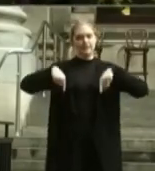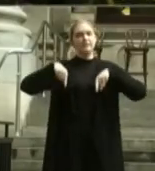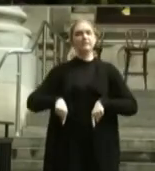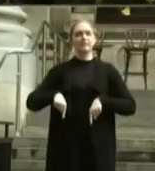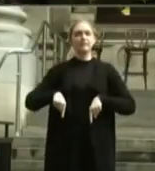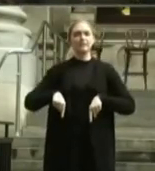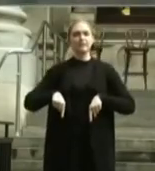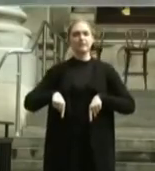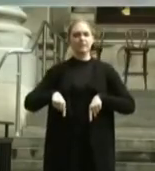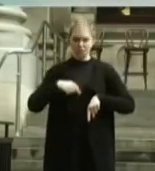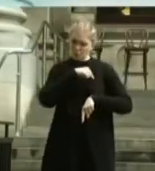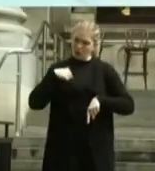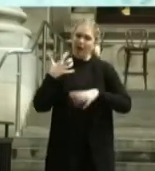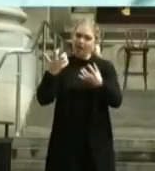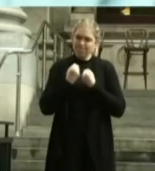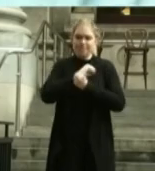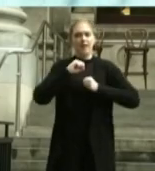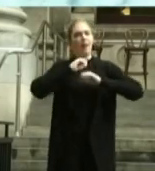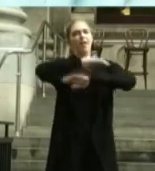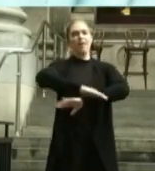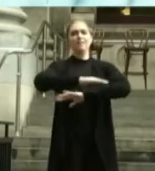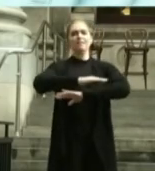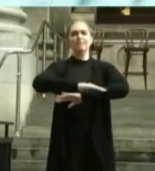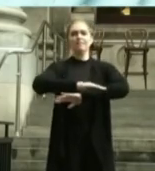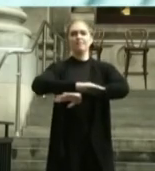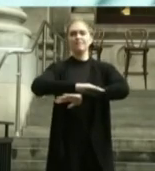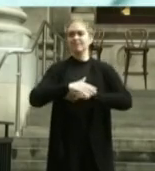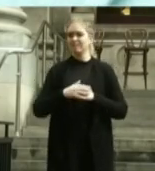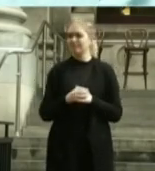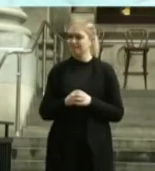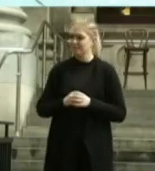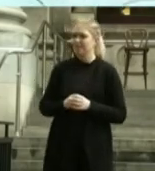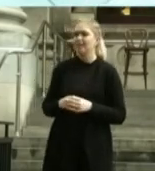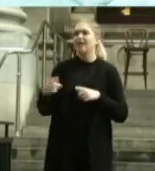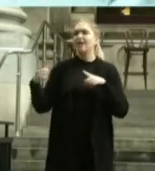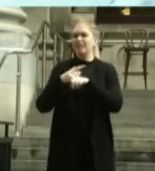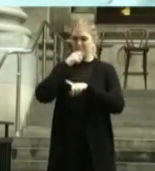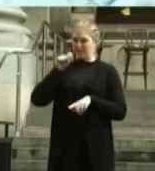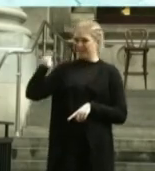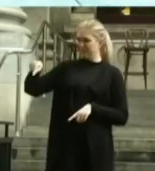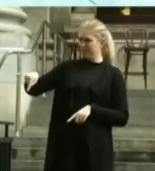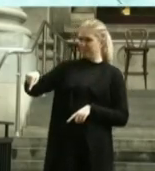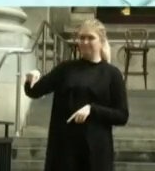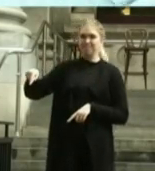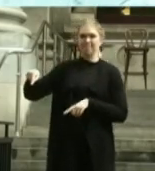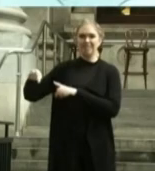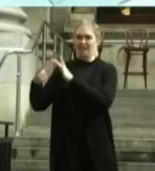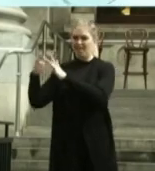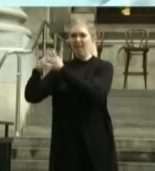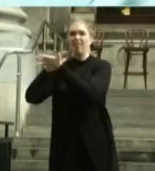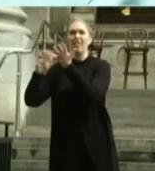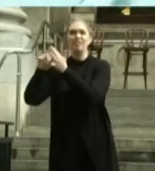here till we get our land. Vesty man roar and vesty man